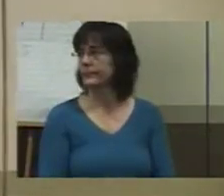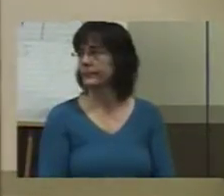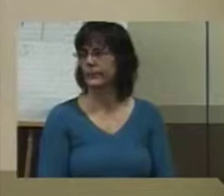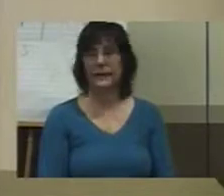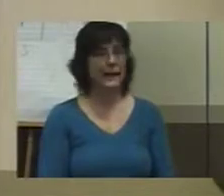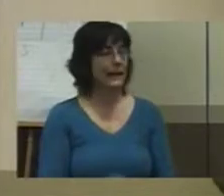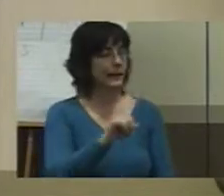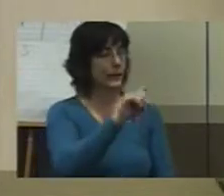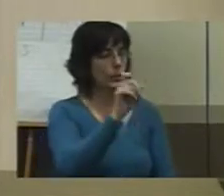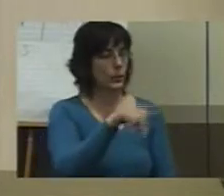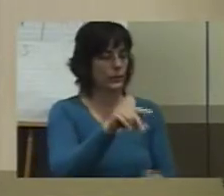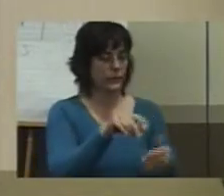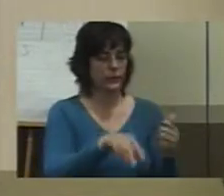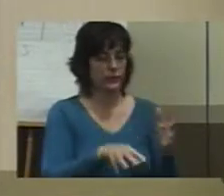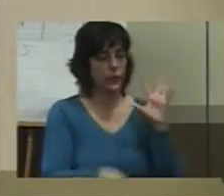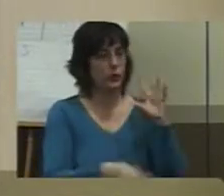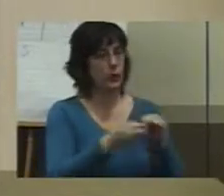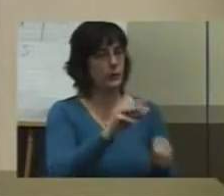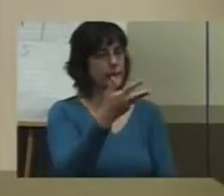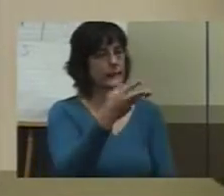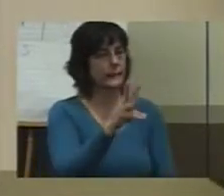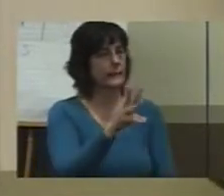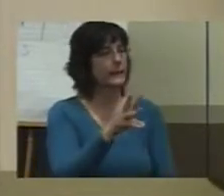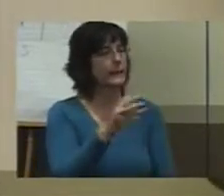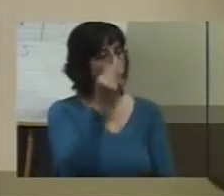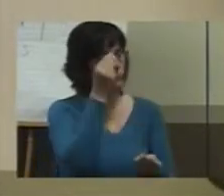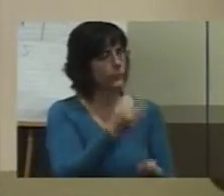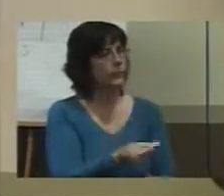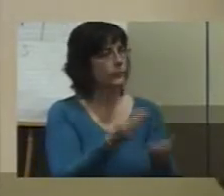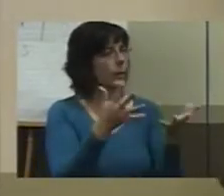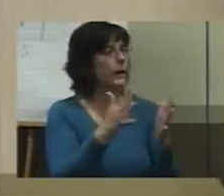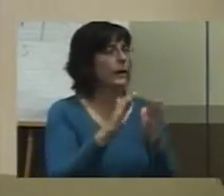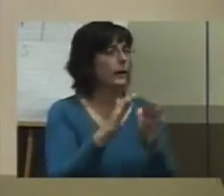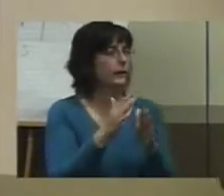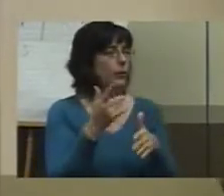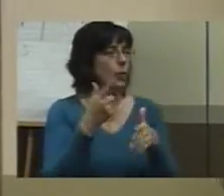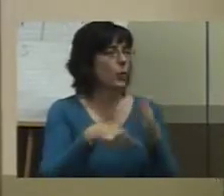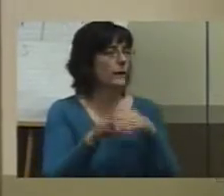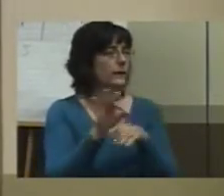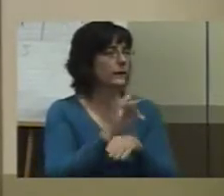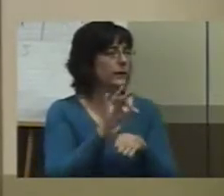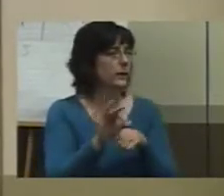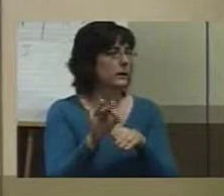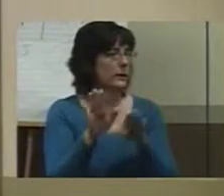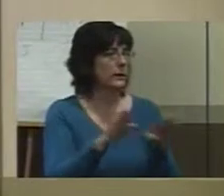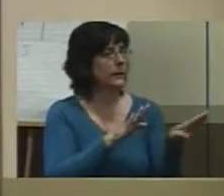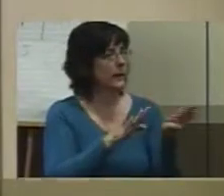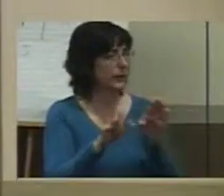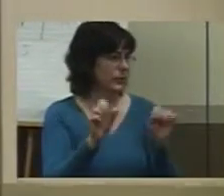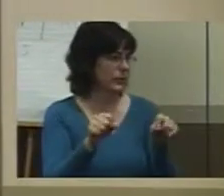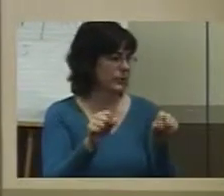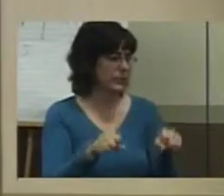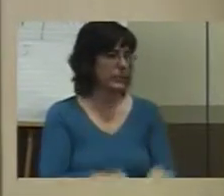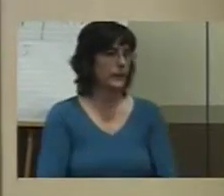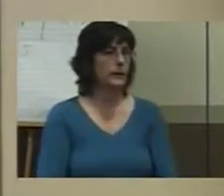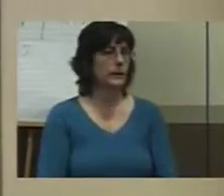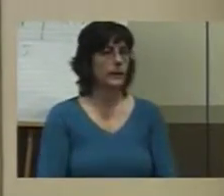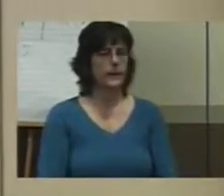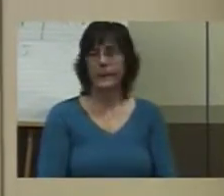it's 16 questions, and it gives you information as to what the function of the behavior might be.